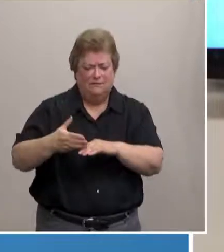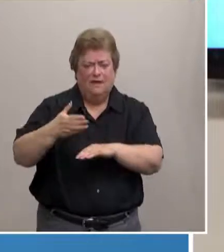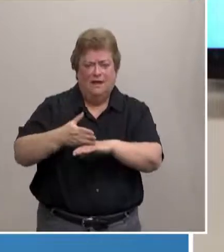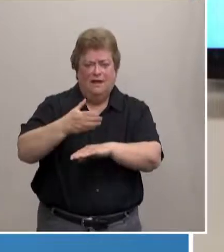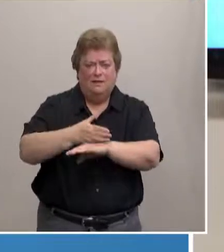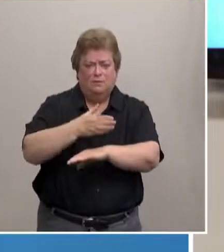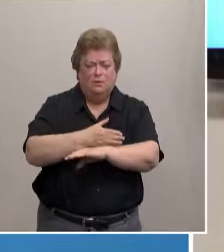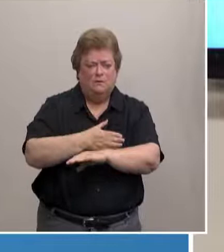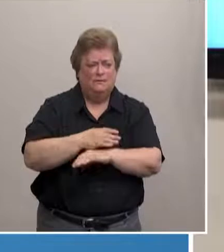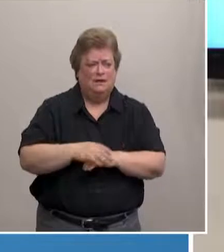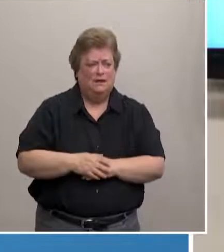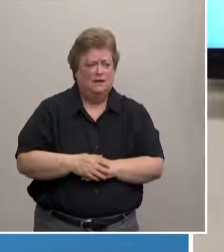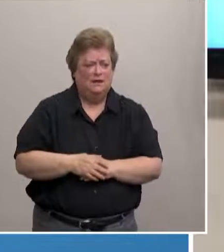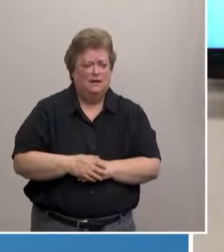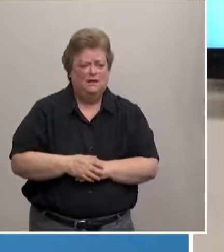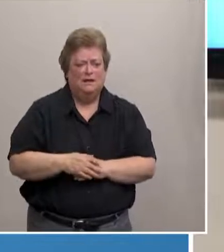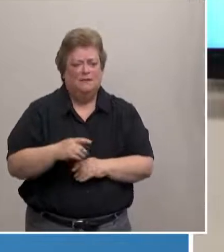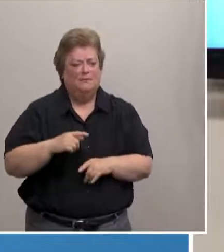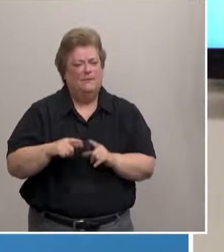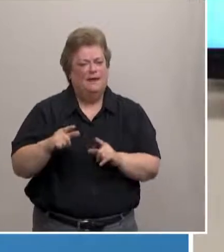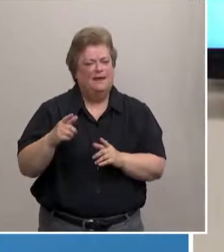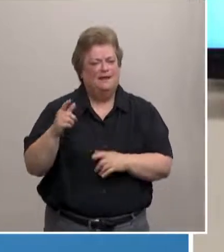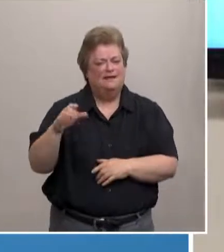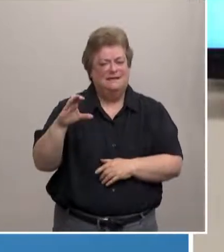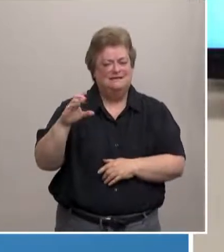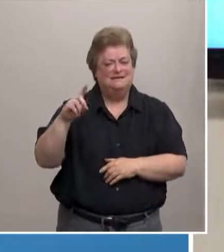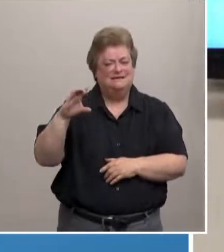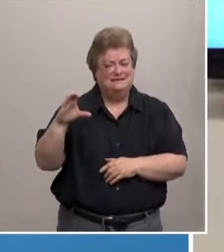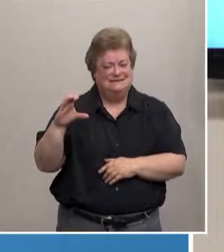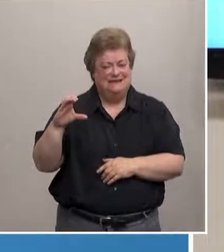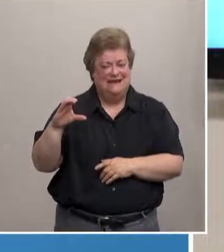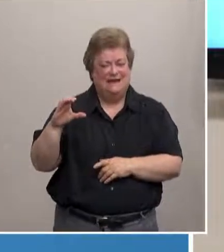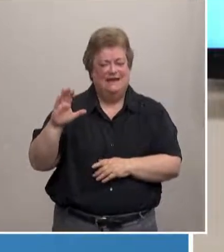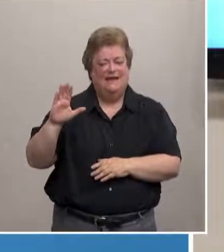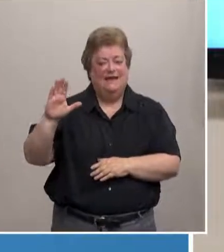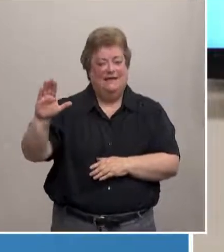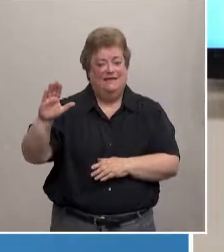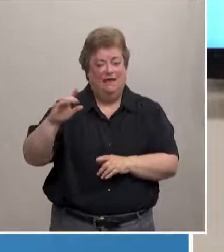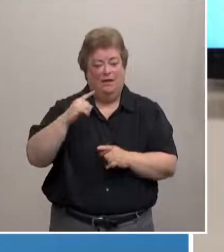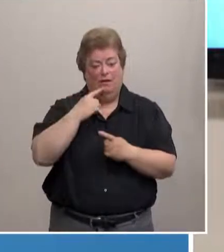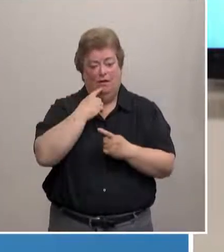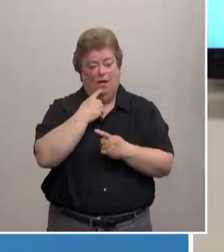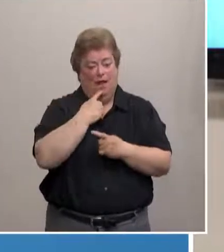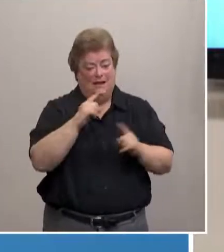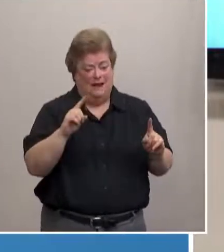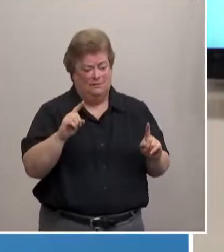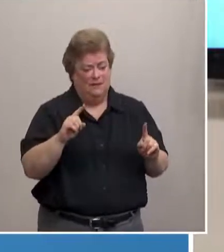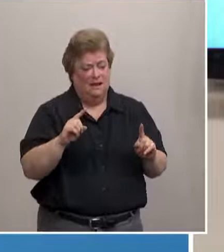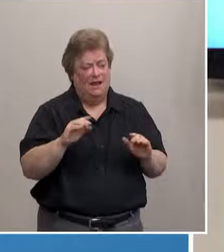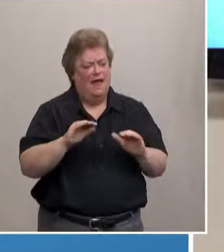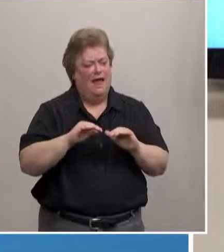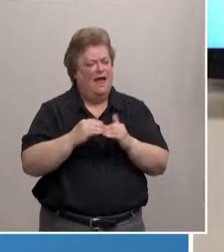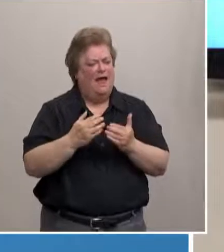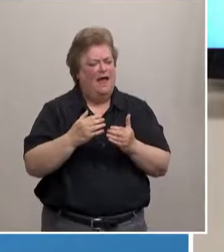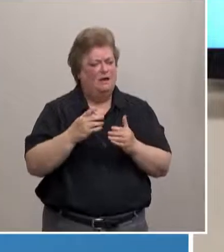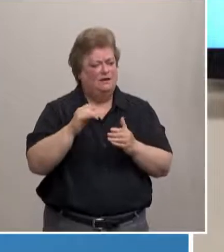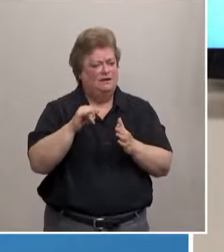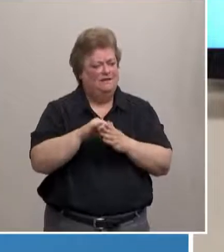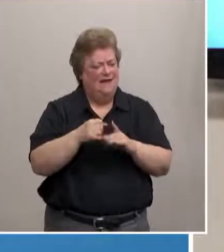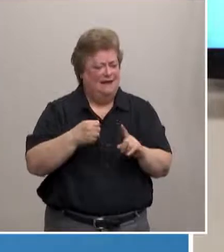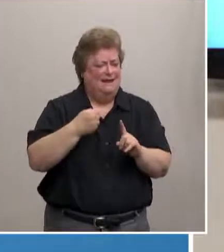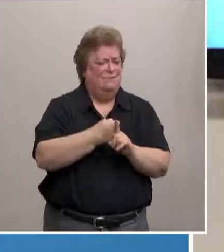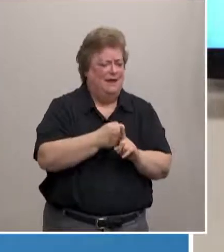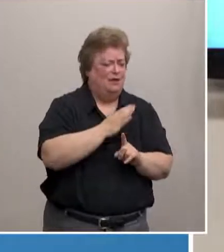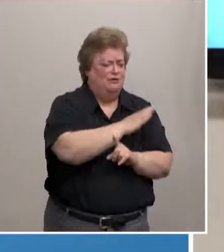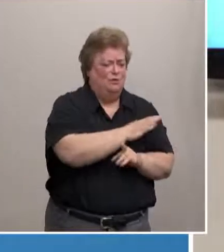but how much did the CDC's guidance that came out impact this decision to remove the mask mandate, and was that sort of